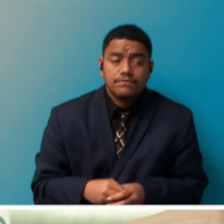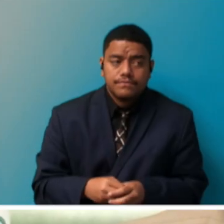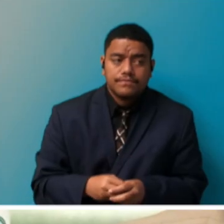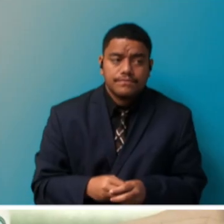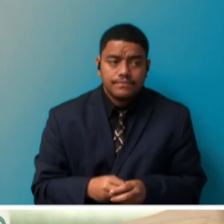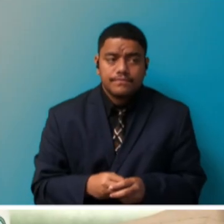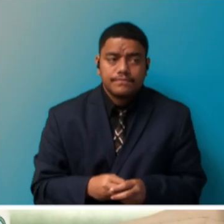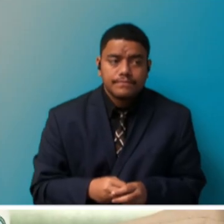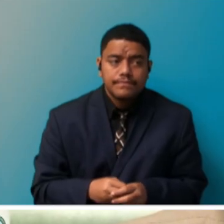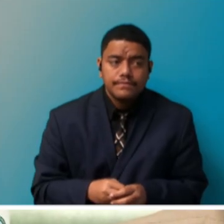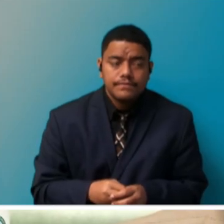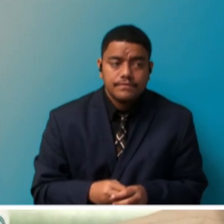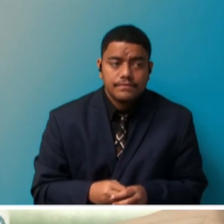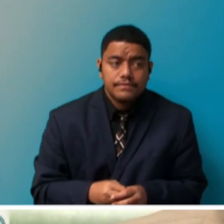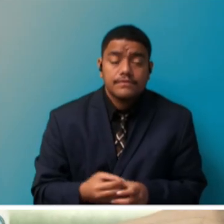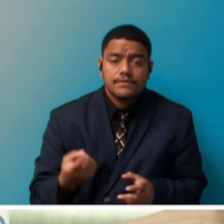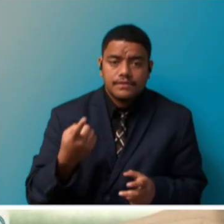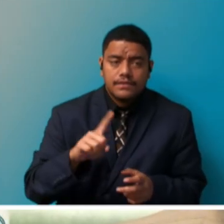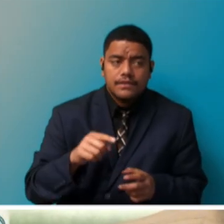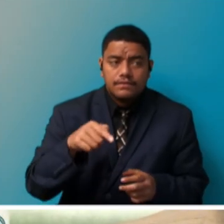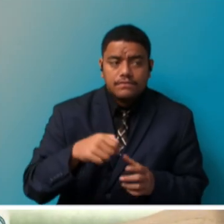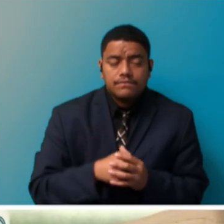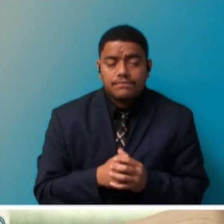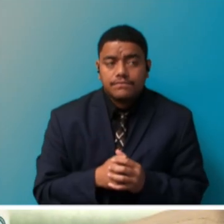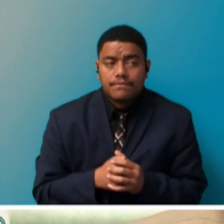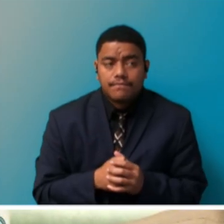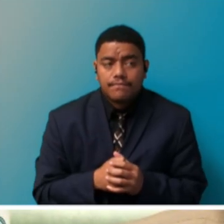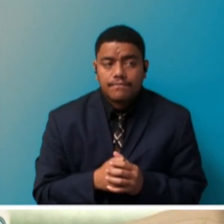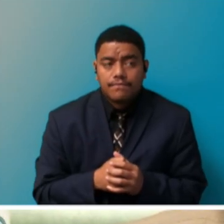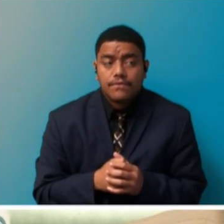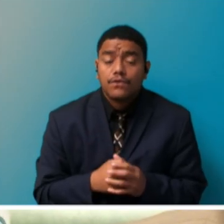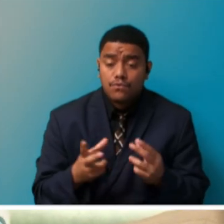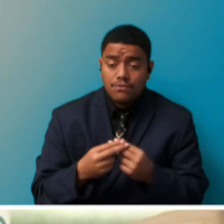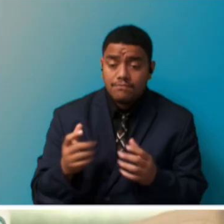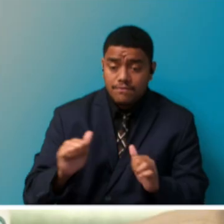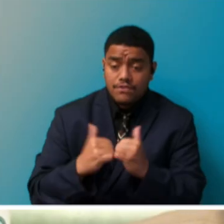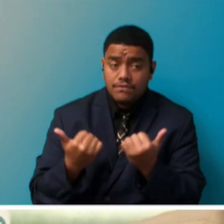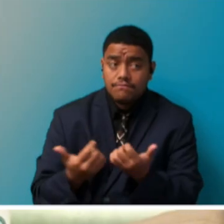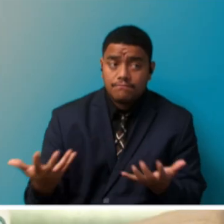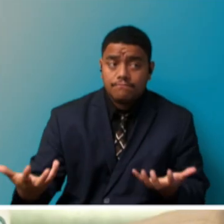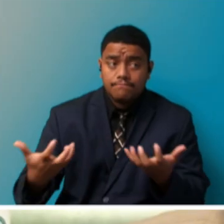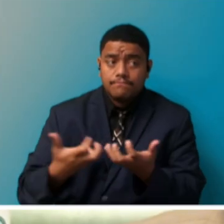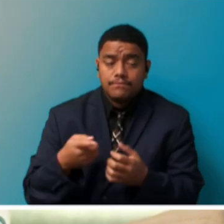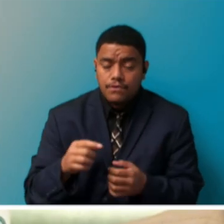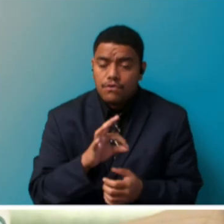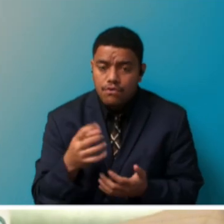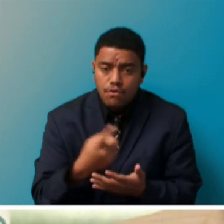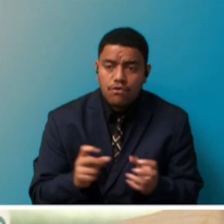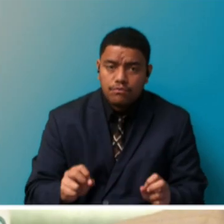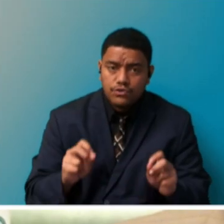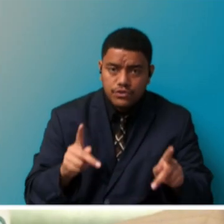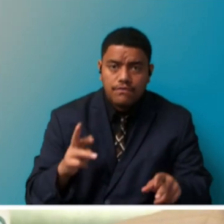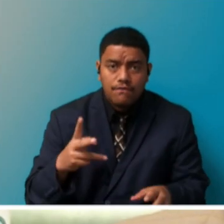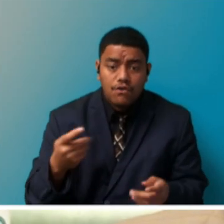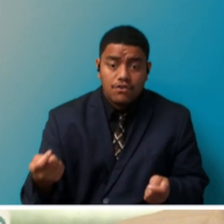year. Of course, with that agreement, I'm expecting not only opportunities for